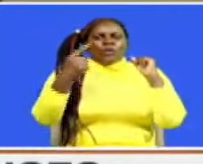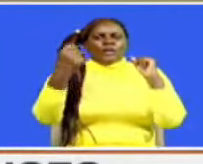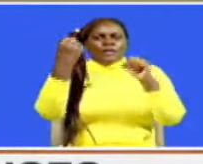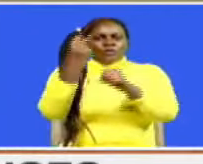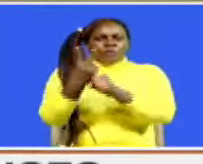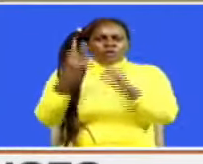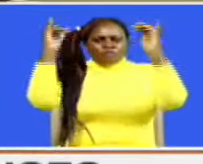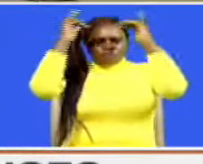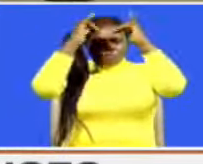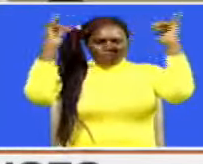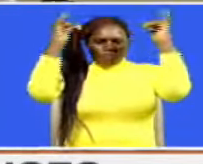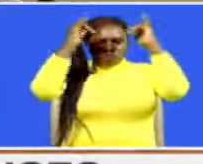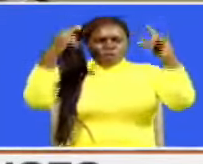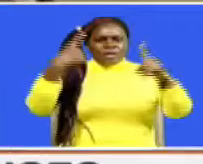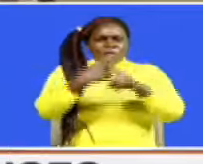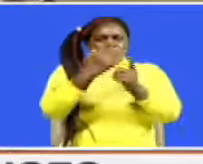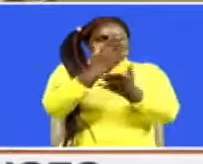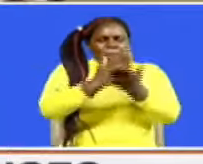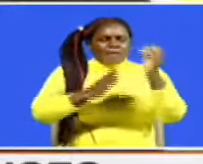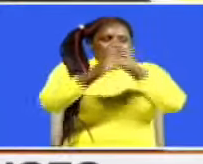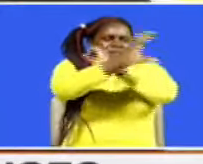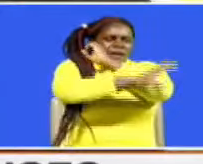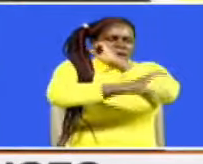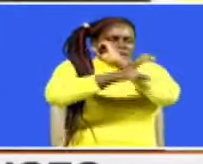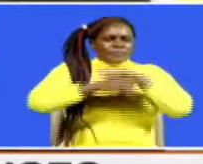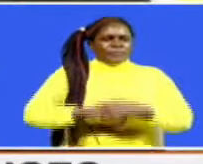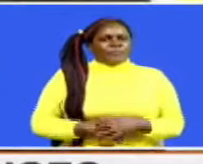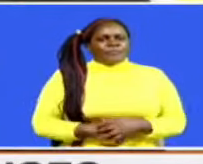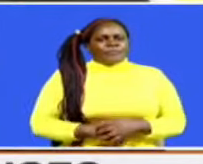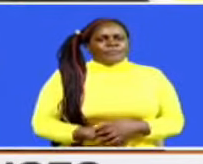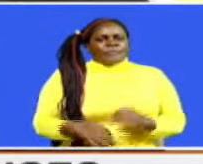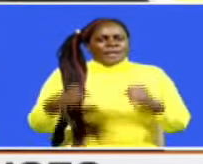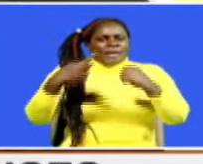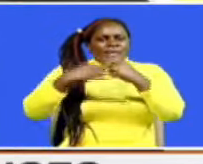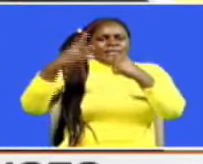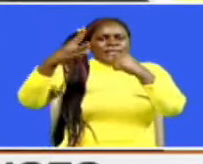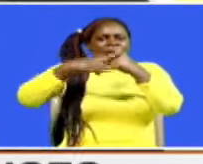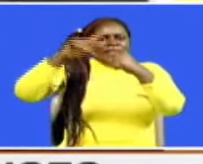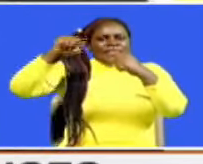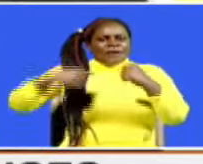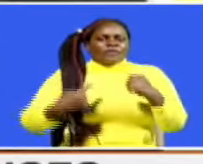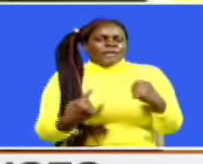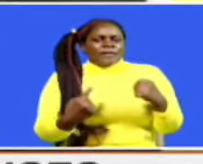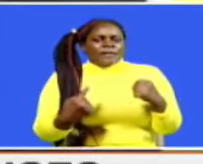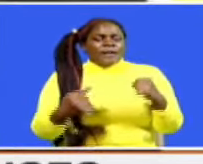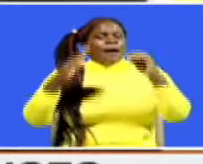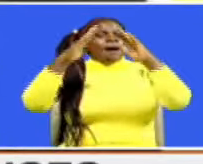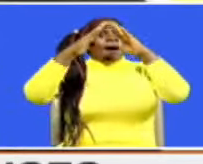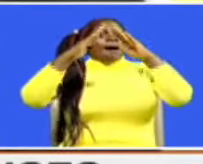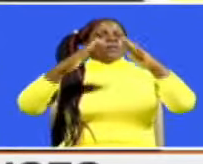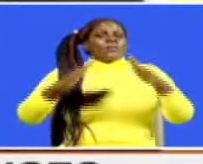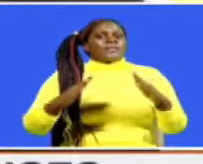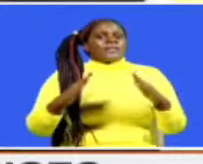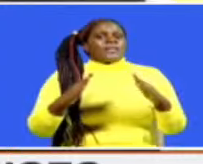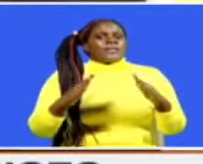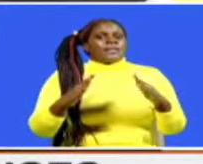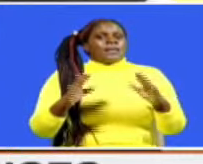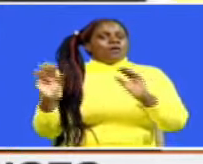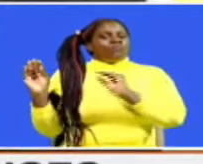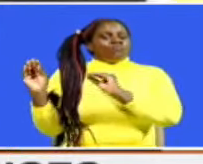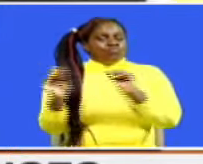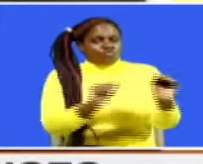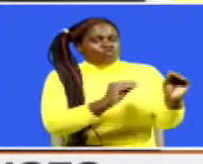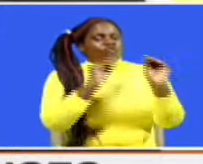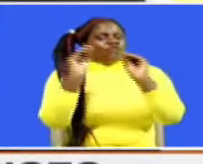112 camps in various parts of the country. A total of 89,000 households have been